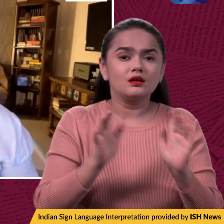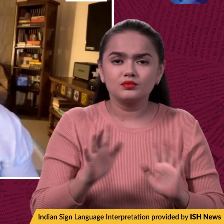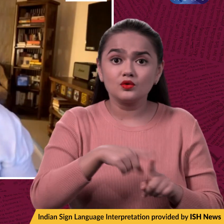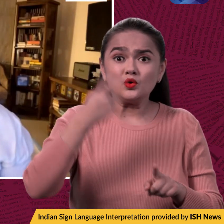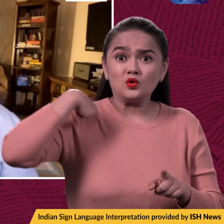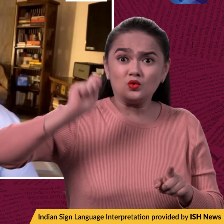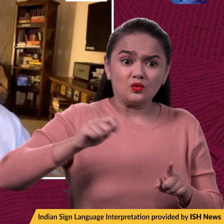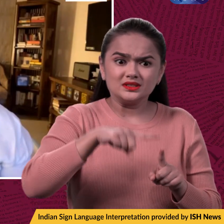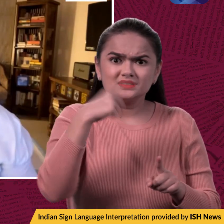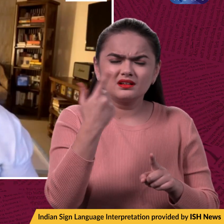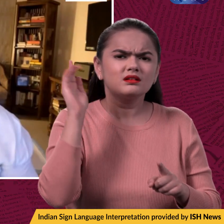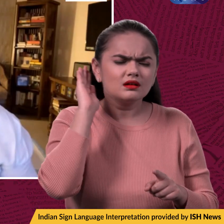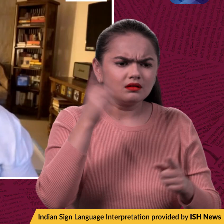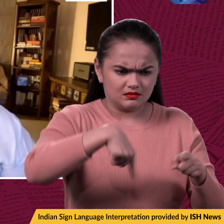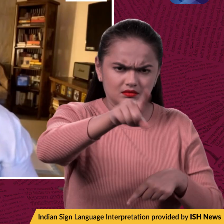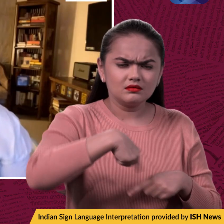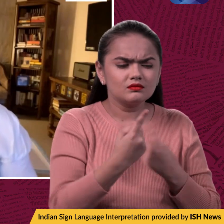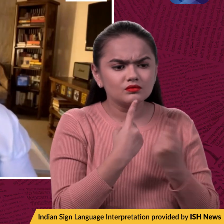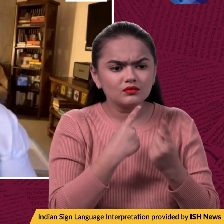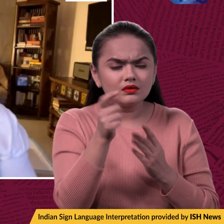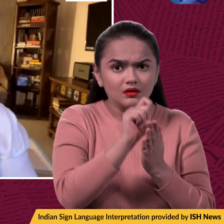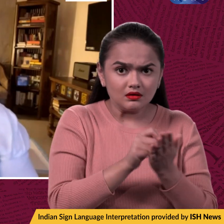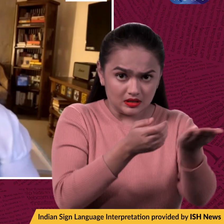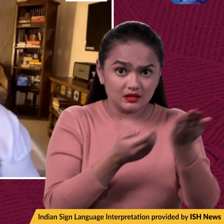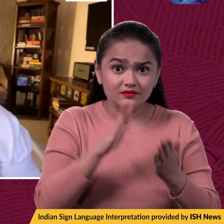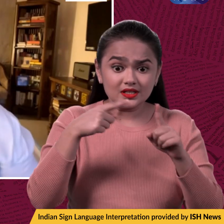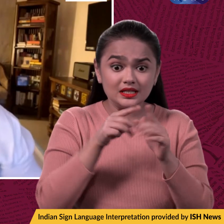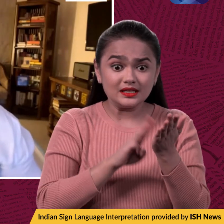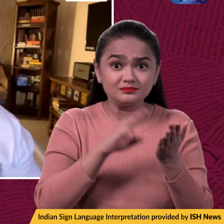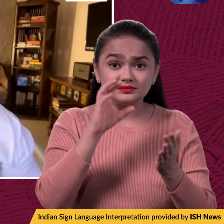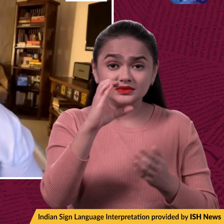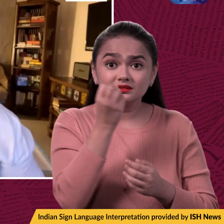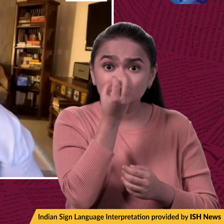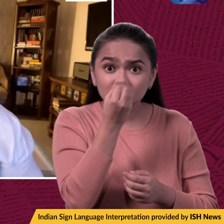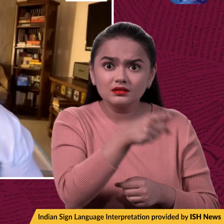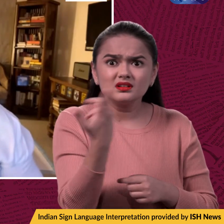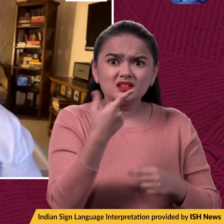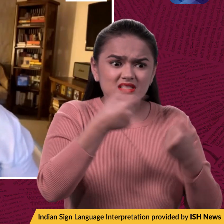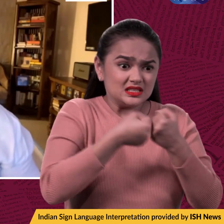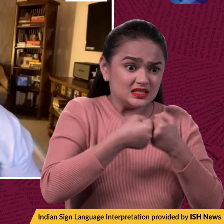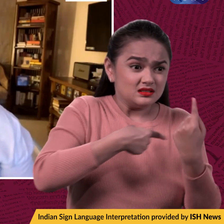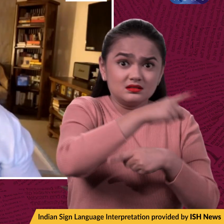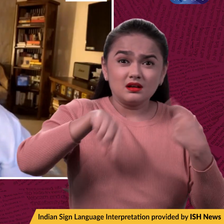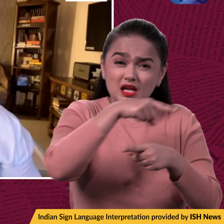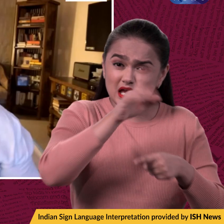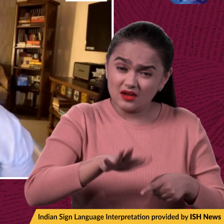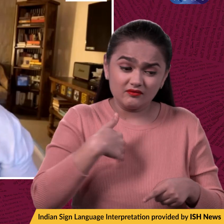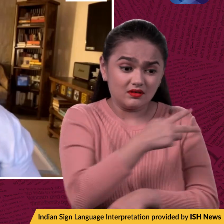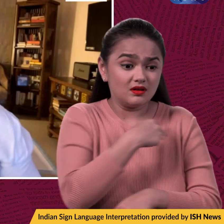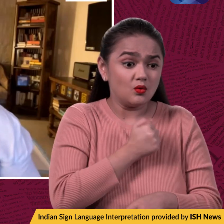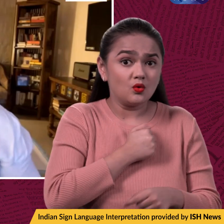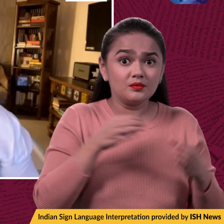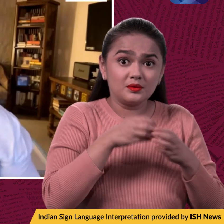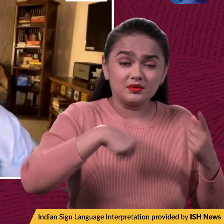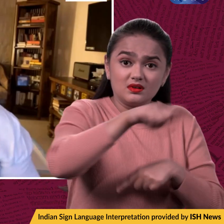court was hearing a contempt petition filed by the TMC, alleging violence against its party